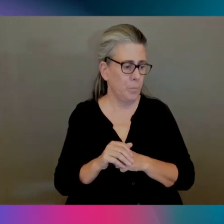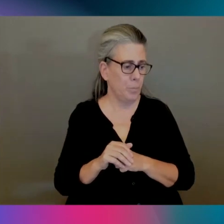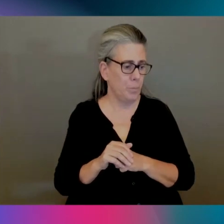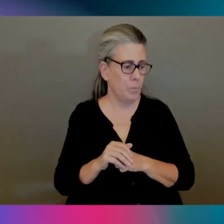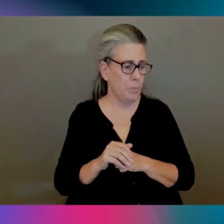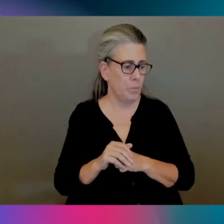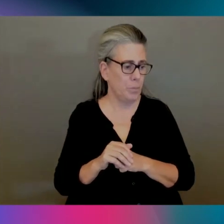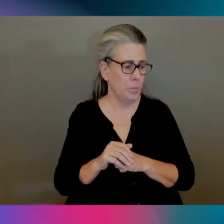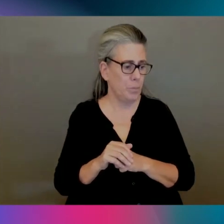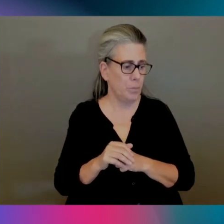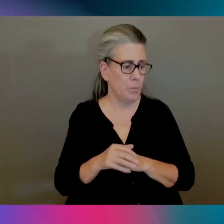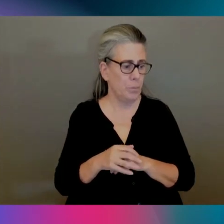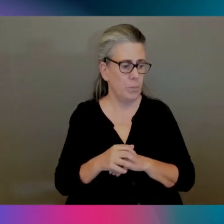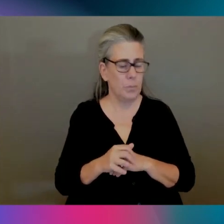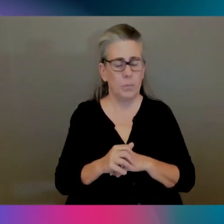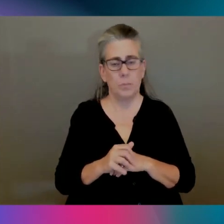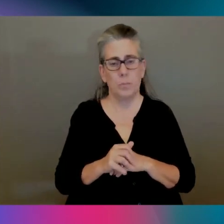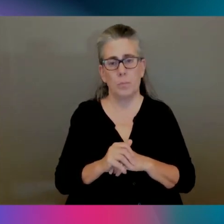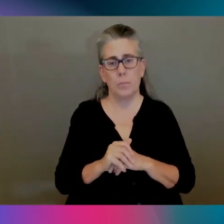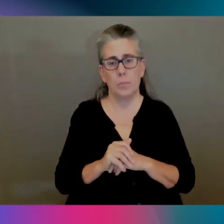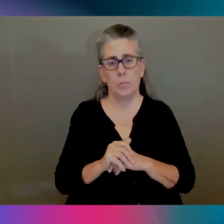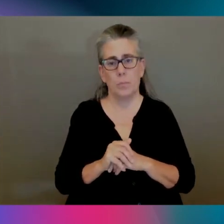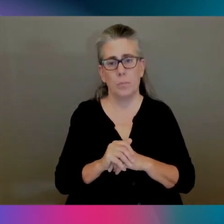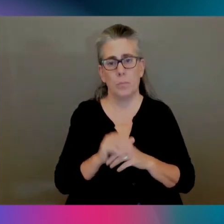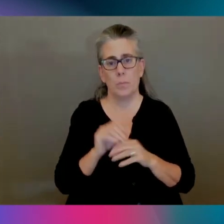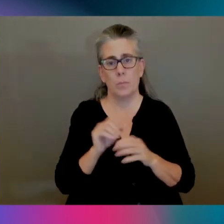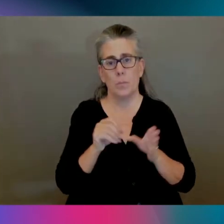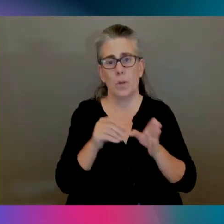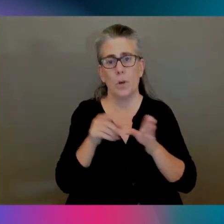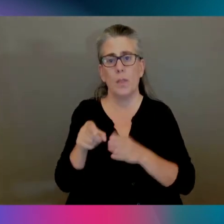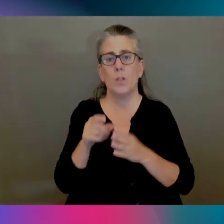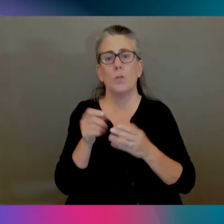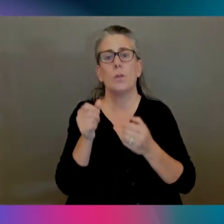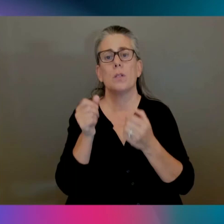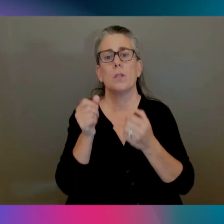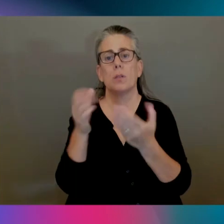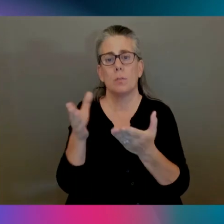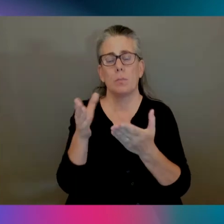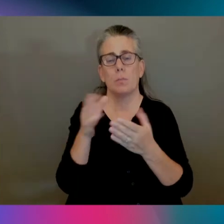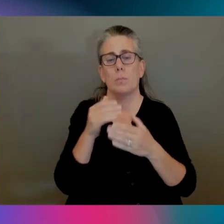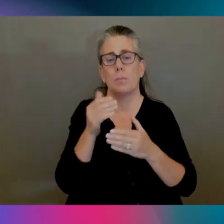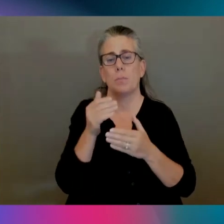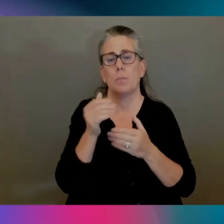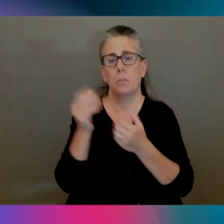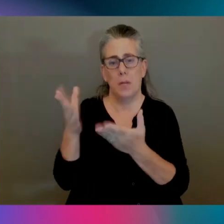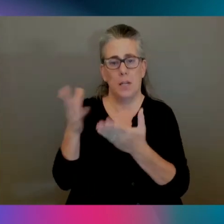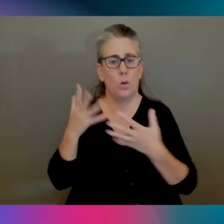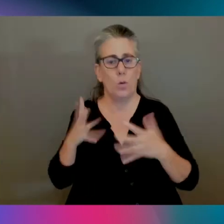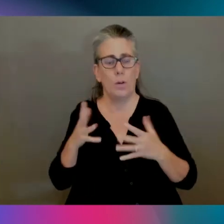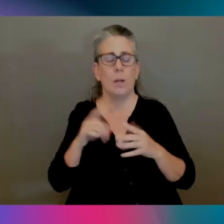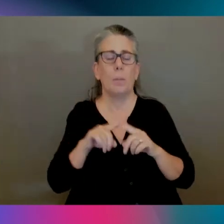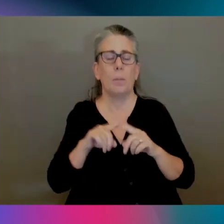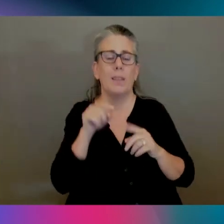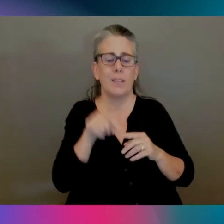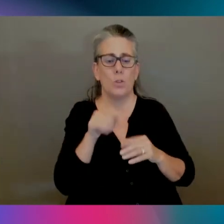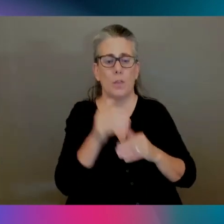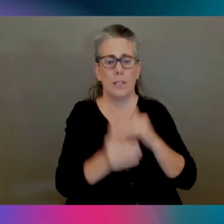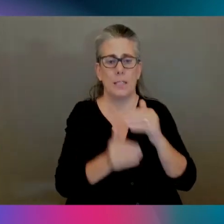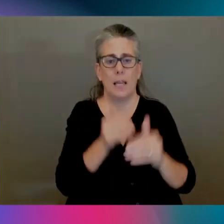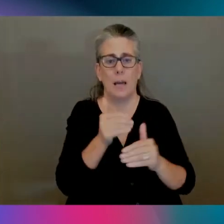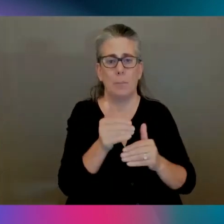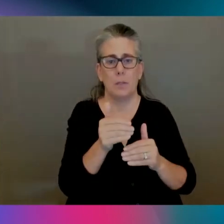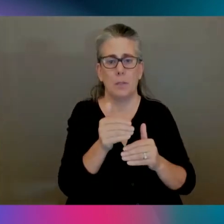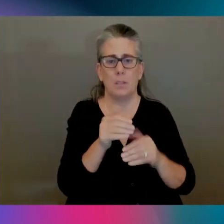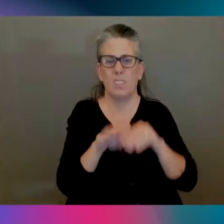it. So these are the steps, right, that I created. So you're just going to go through each